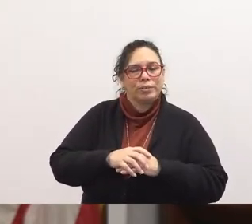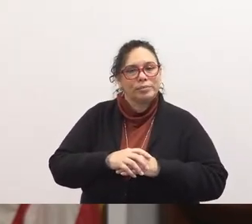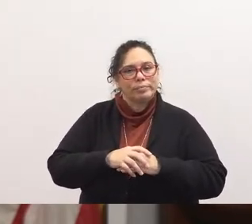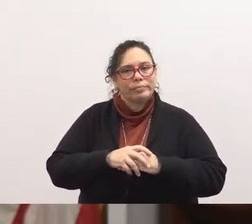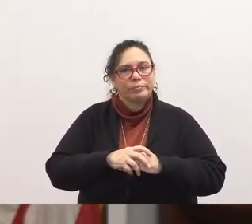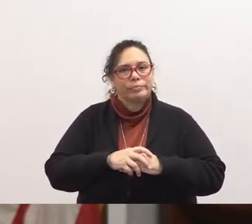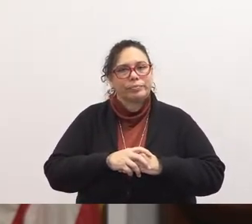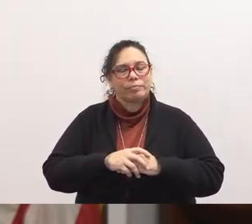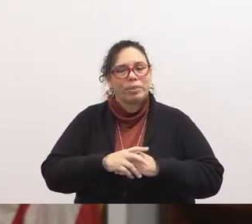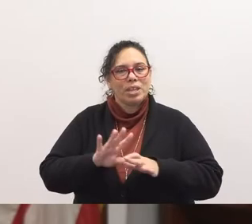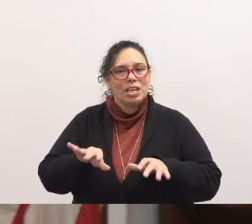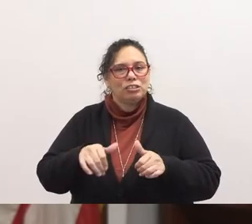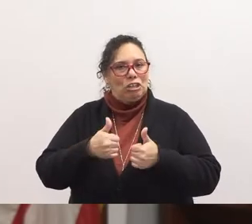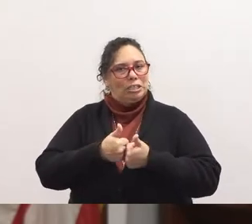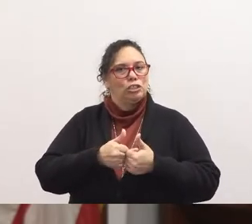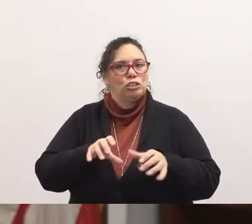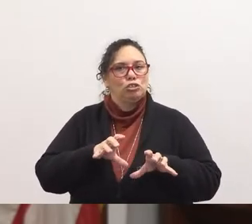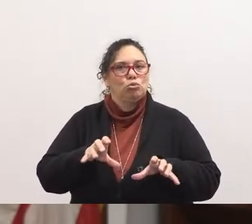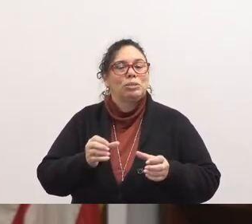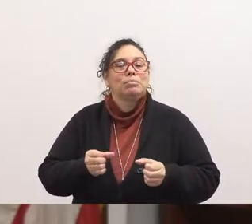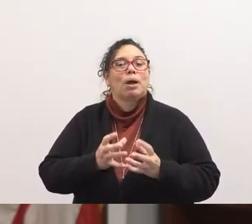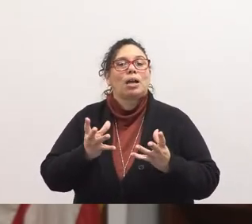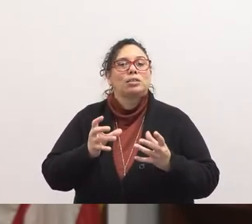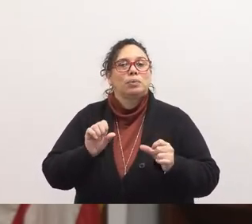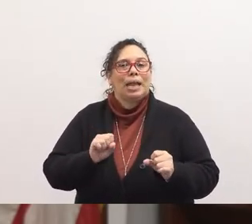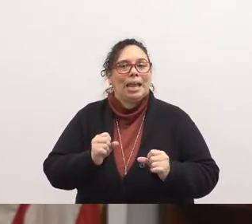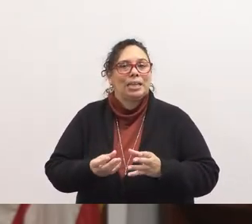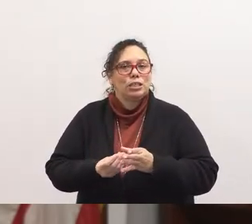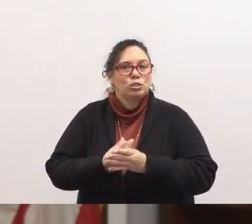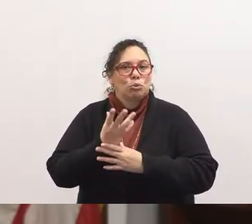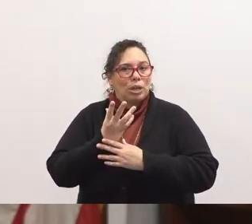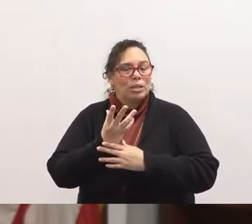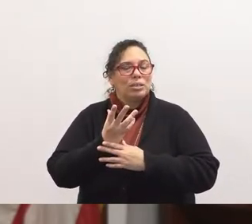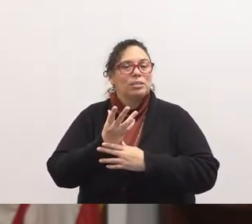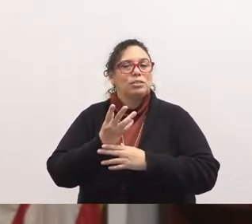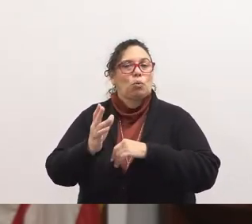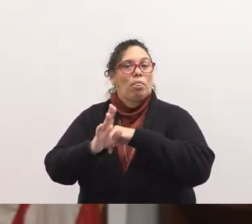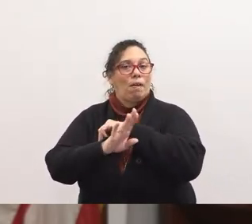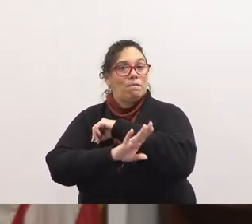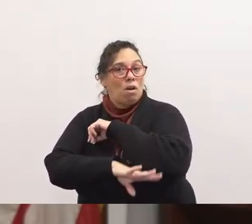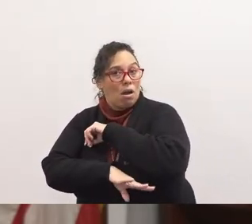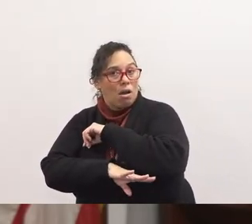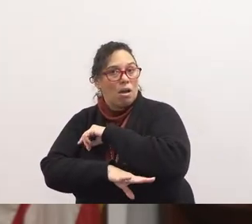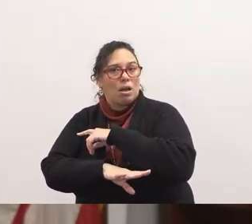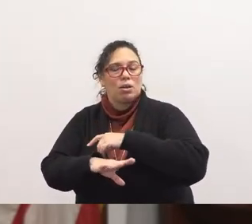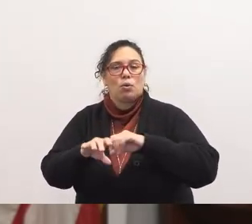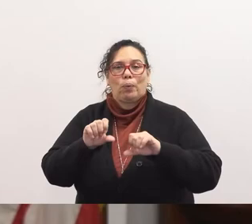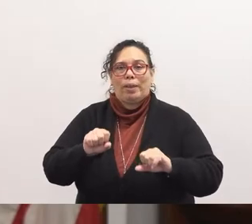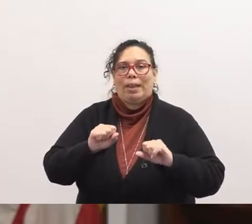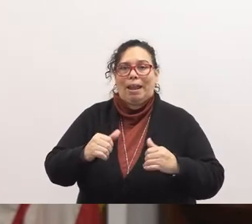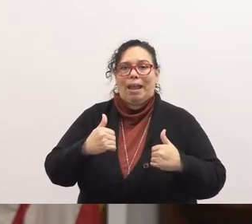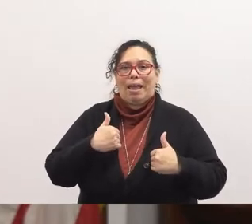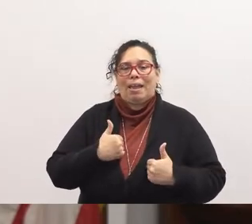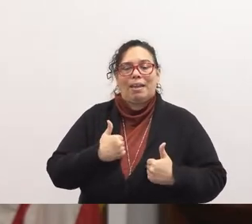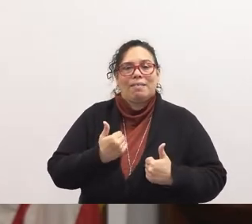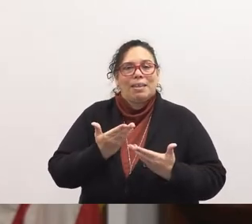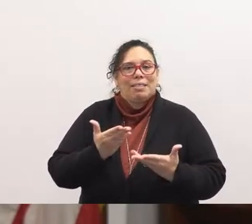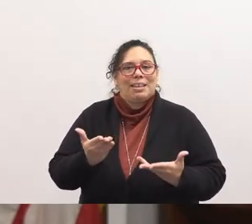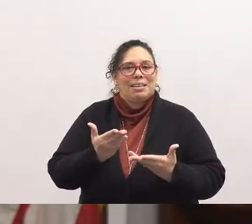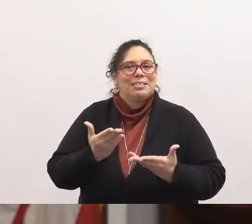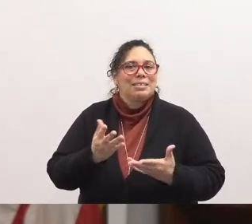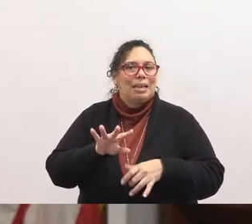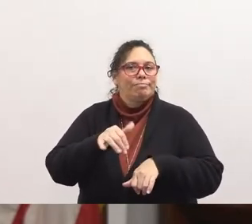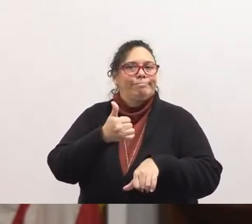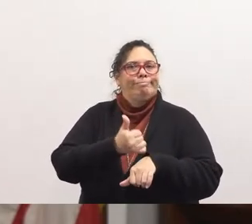to get as much of that done in the spring so that coming in the fall, we could have things like a monitoring calendar in place